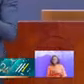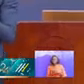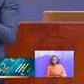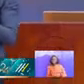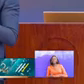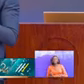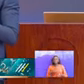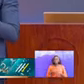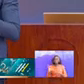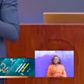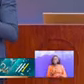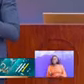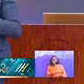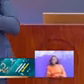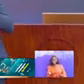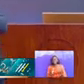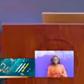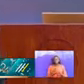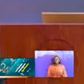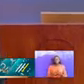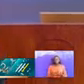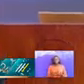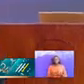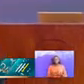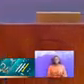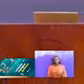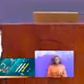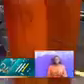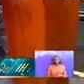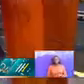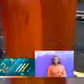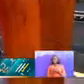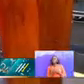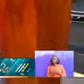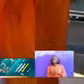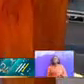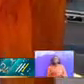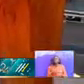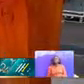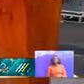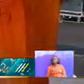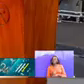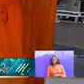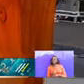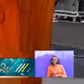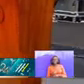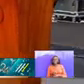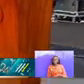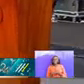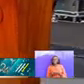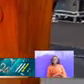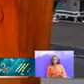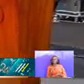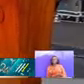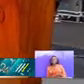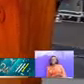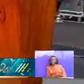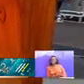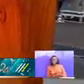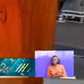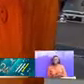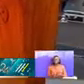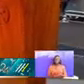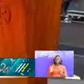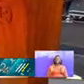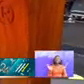receive that truth cannot help you until you apply and and that's where the world has mastered the world has taken